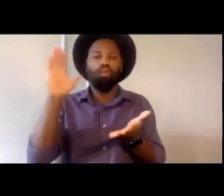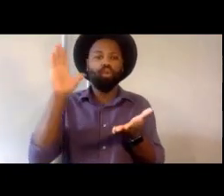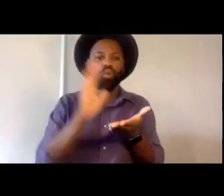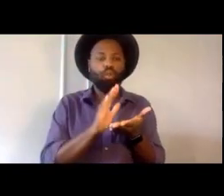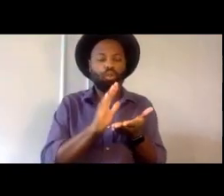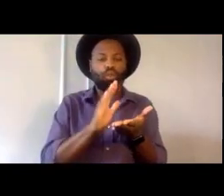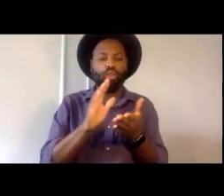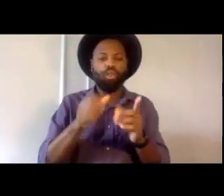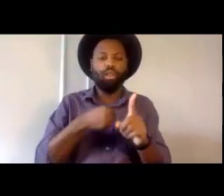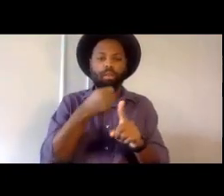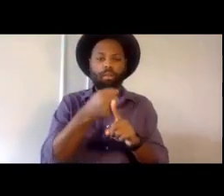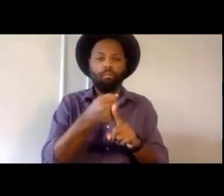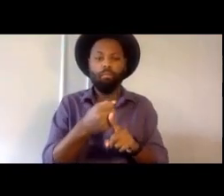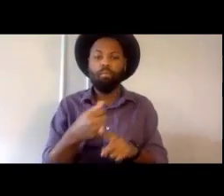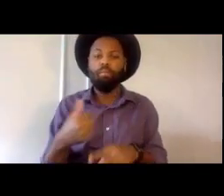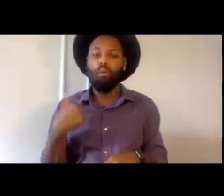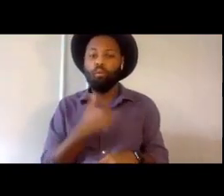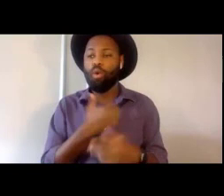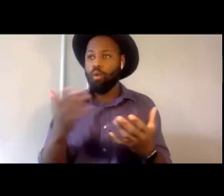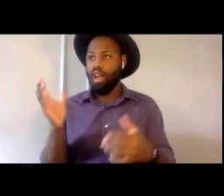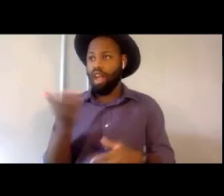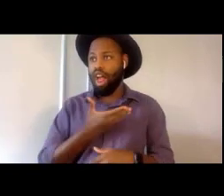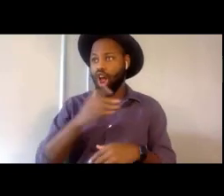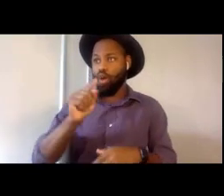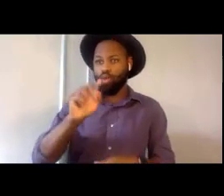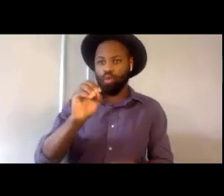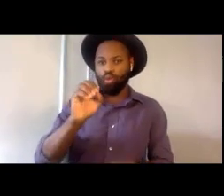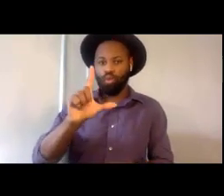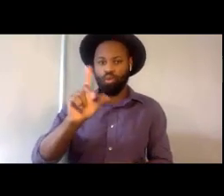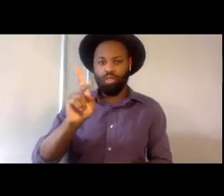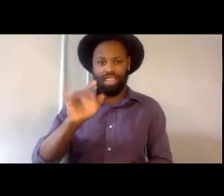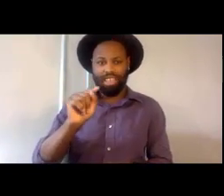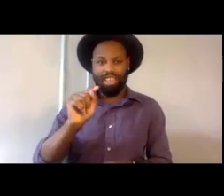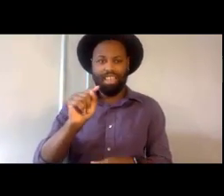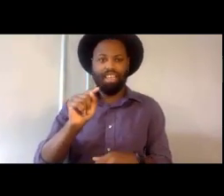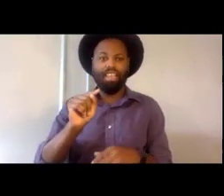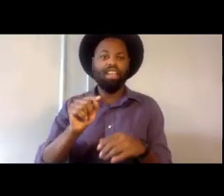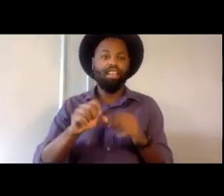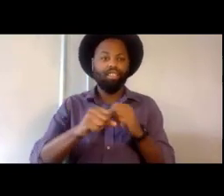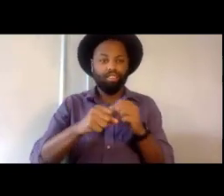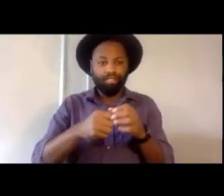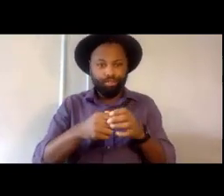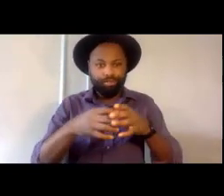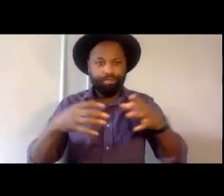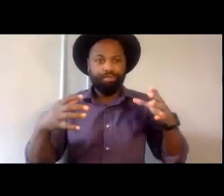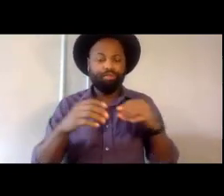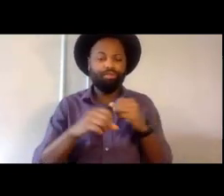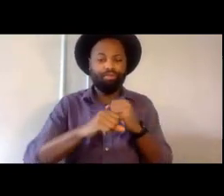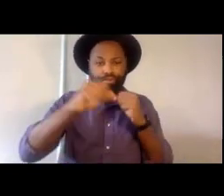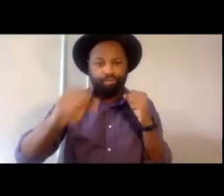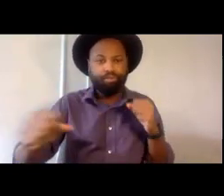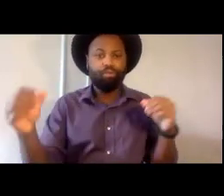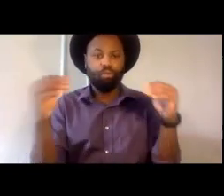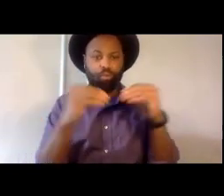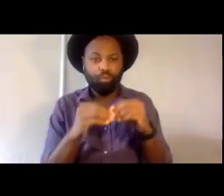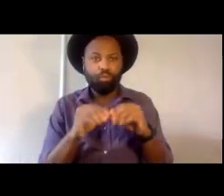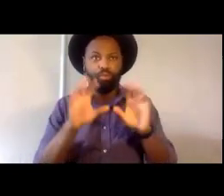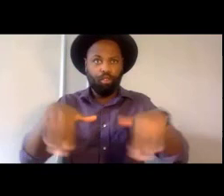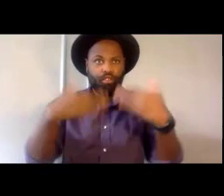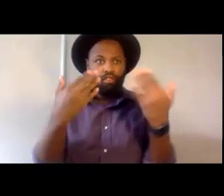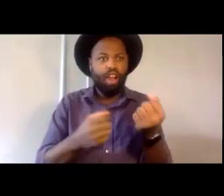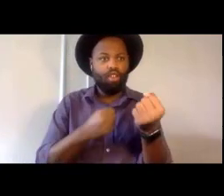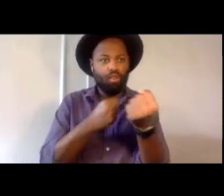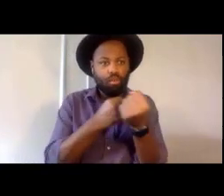But we want readers of our toolkit to go further. We want them to engage colleagues when they misstep and offer support to individuals